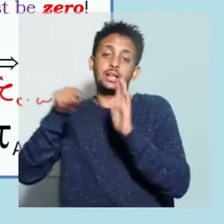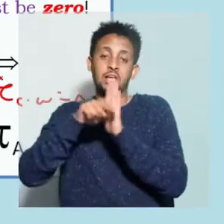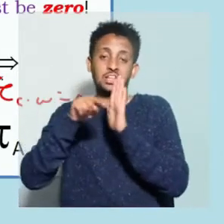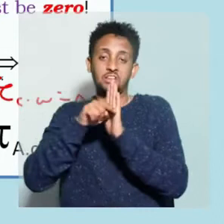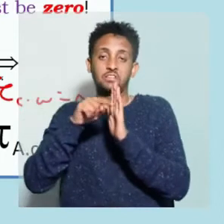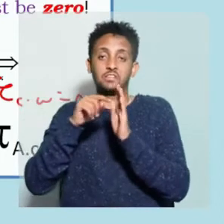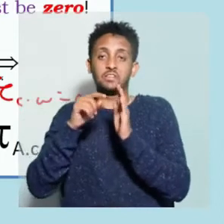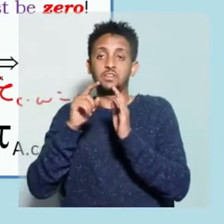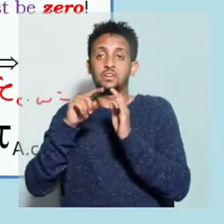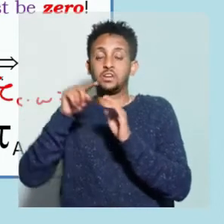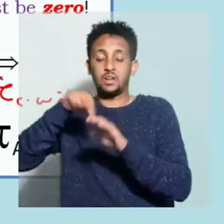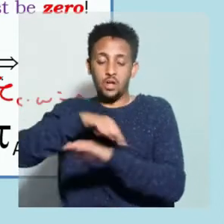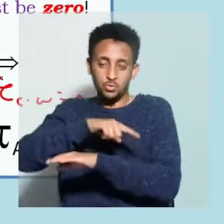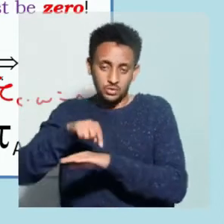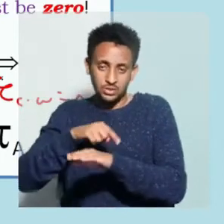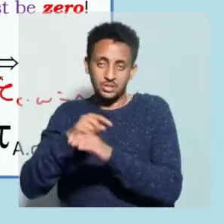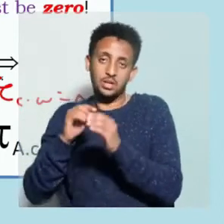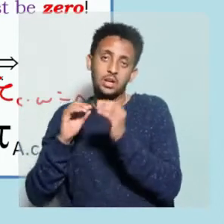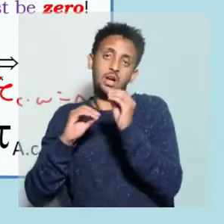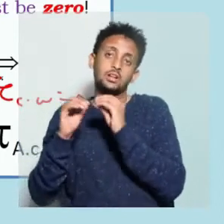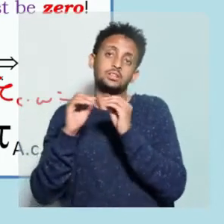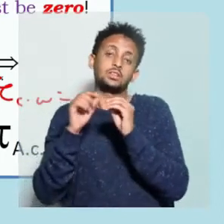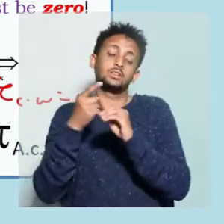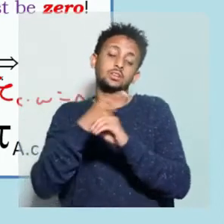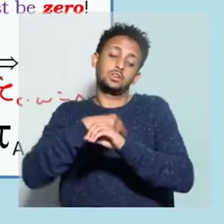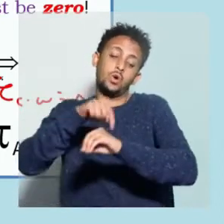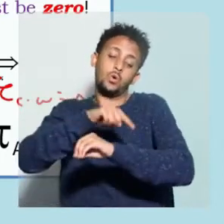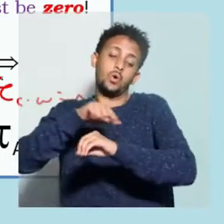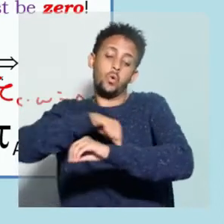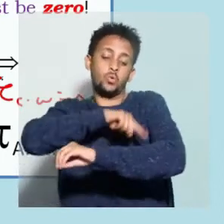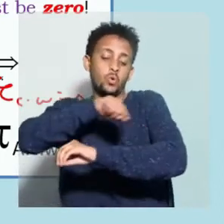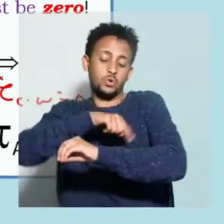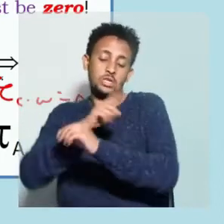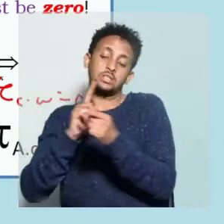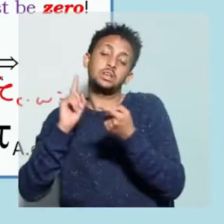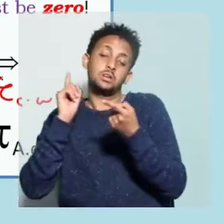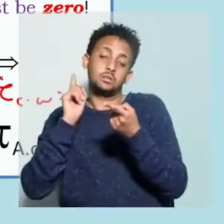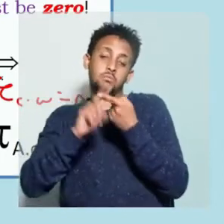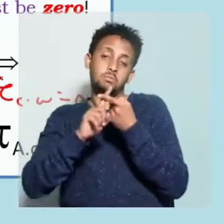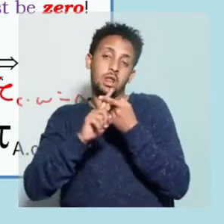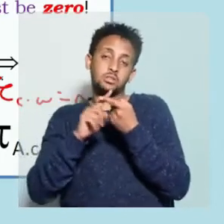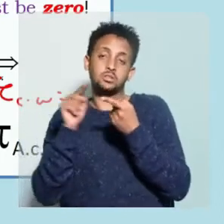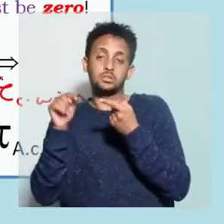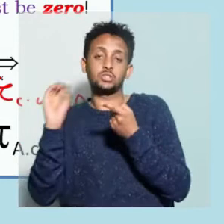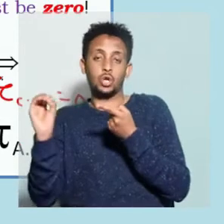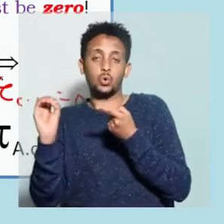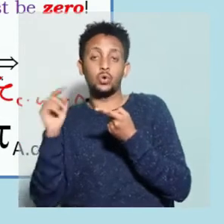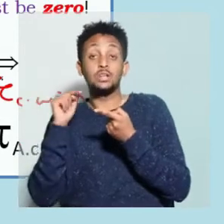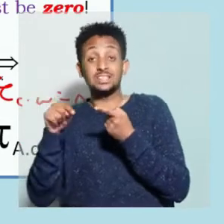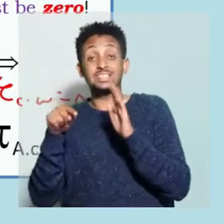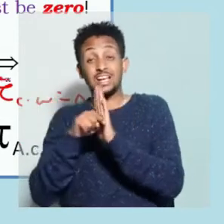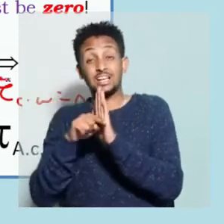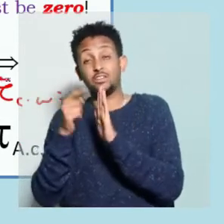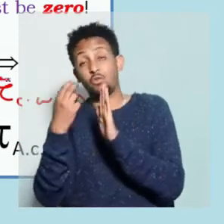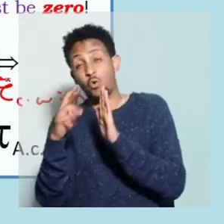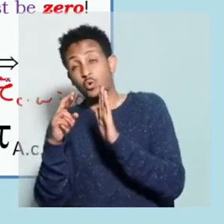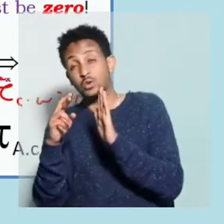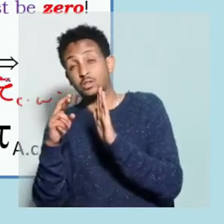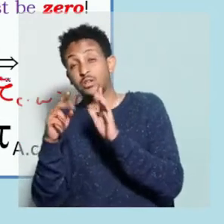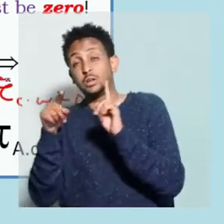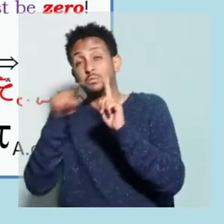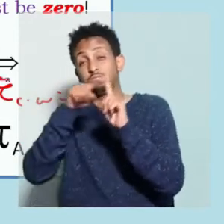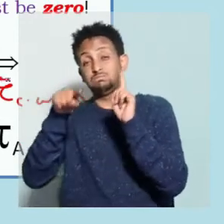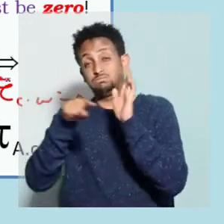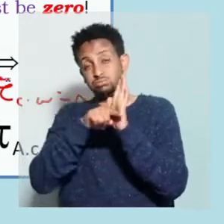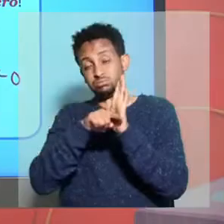whereas counterclockwise or acting anti-clockwise can be considered as positive. So this is negative or minus. You